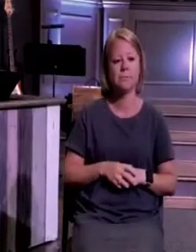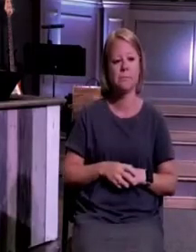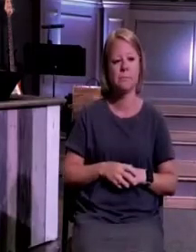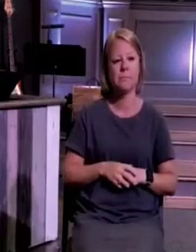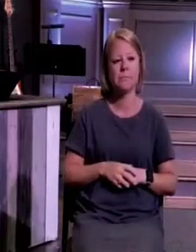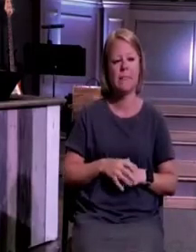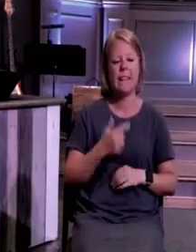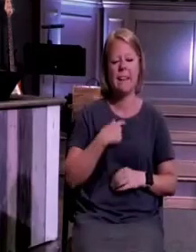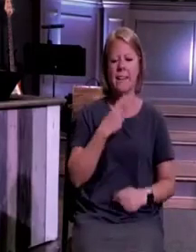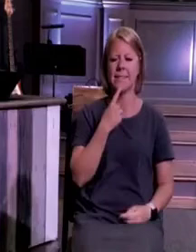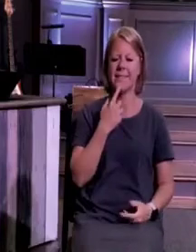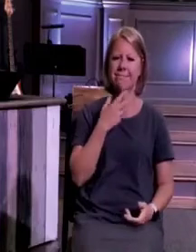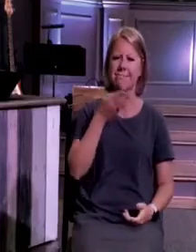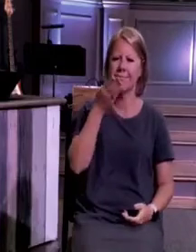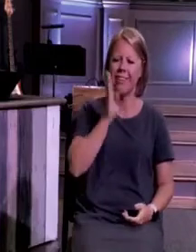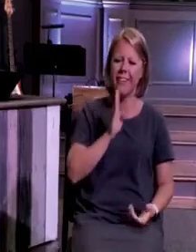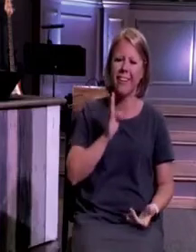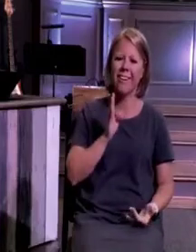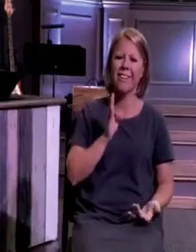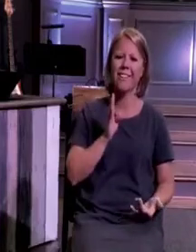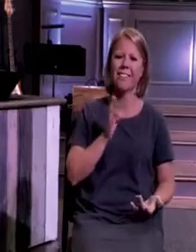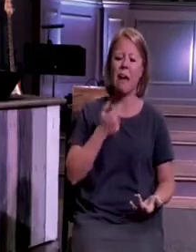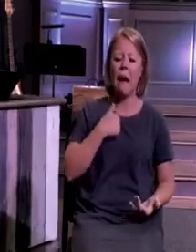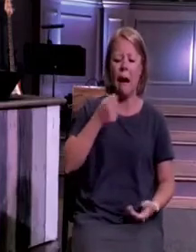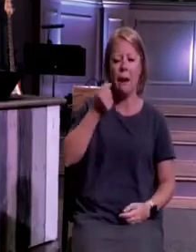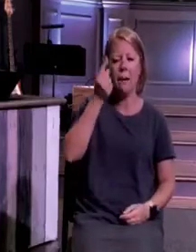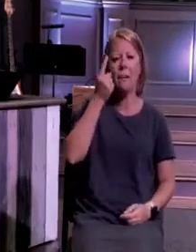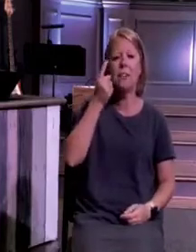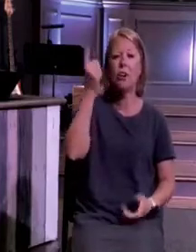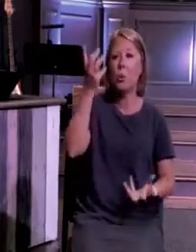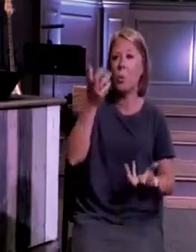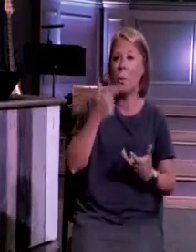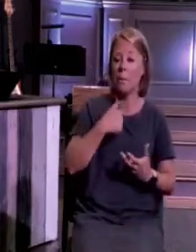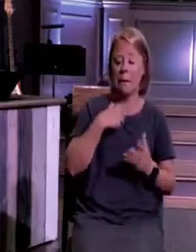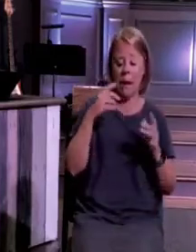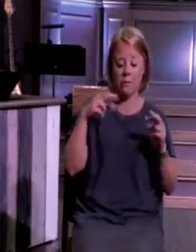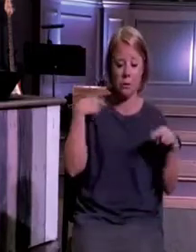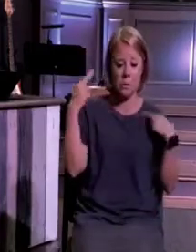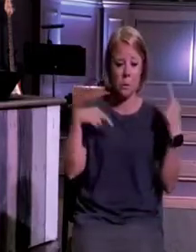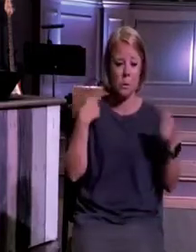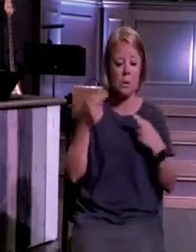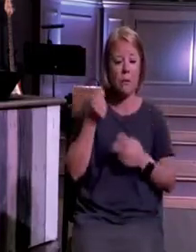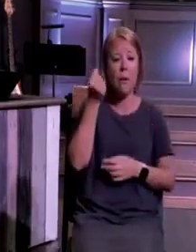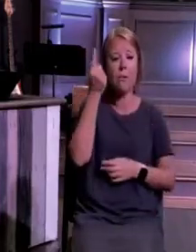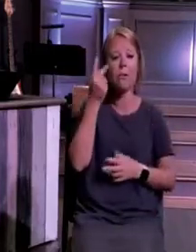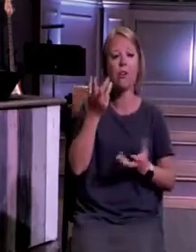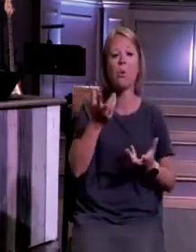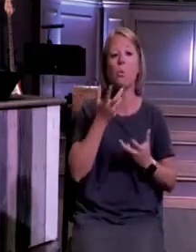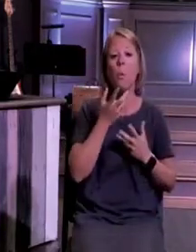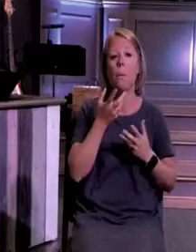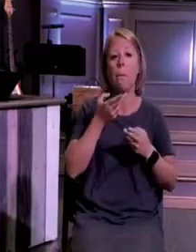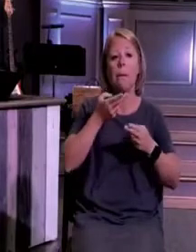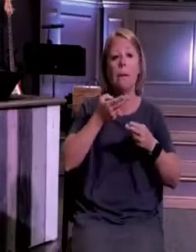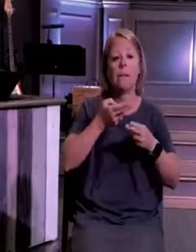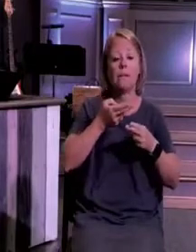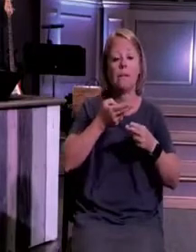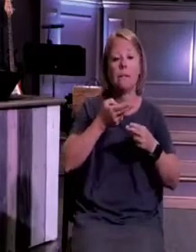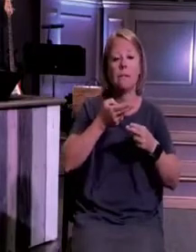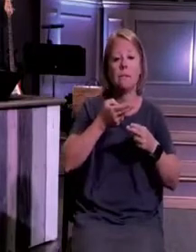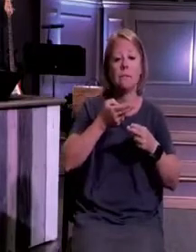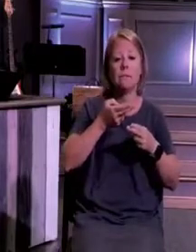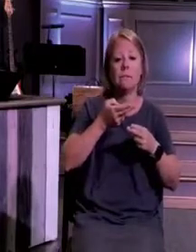And I said, God, I understand that you want me to have a crusade. I understand that you want me to call it Come to Christ, but